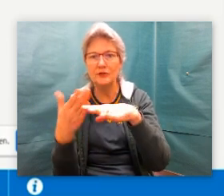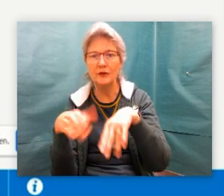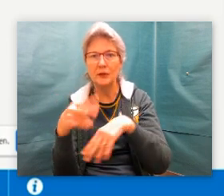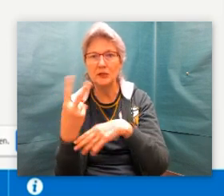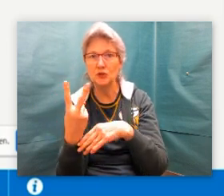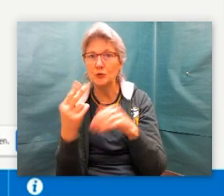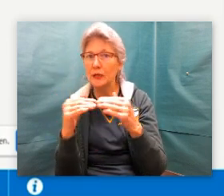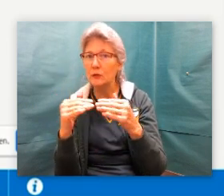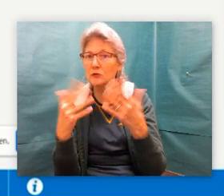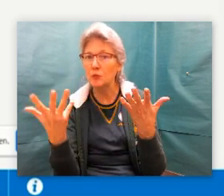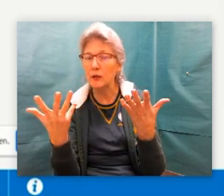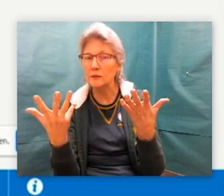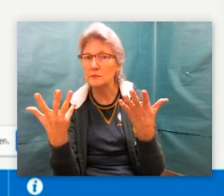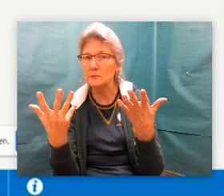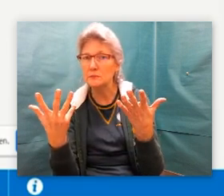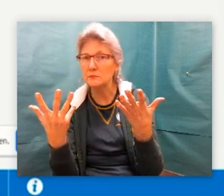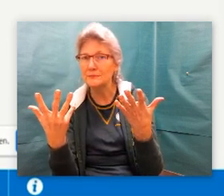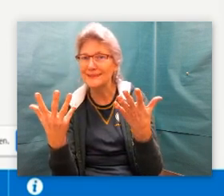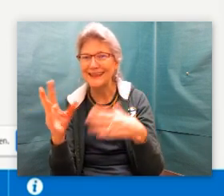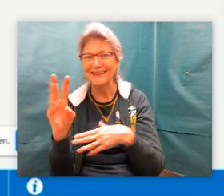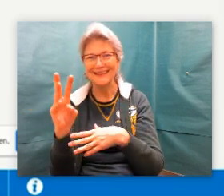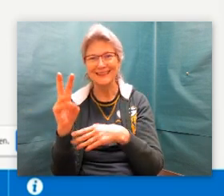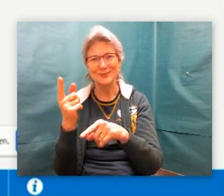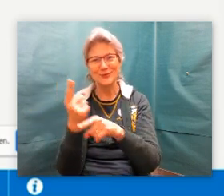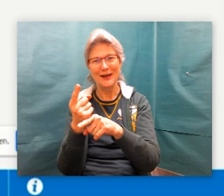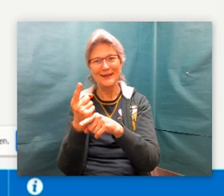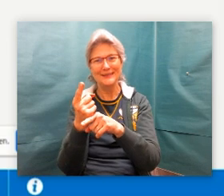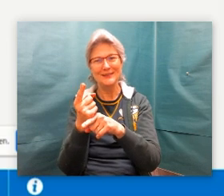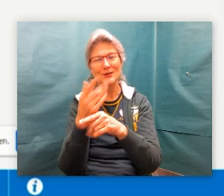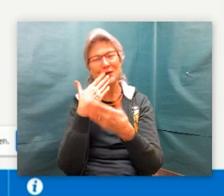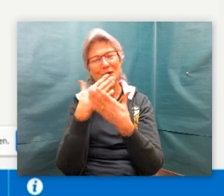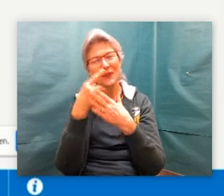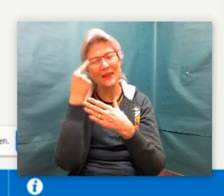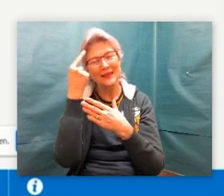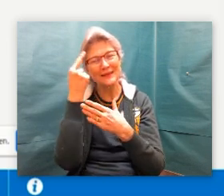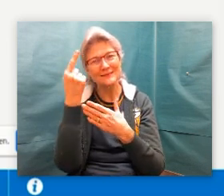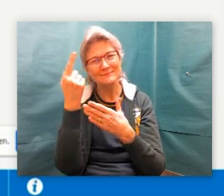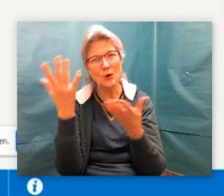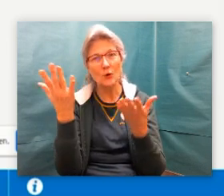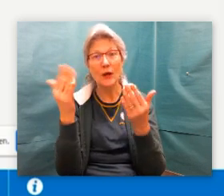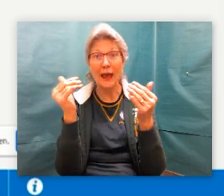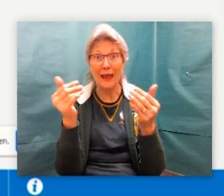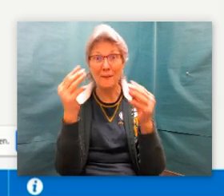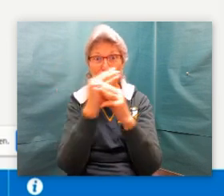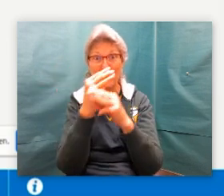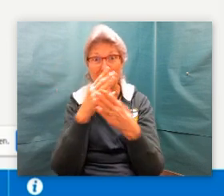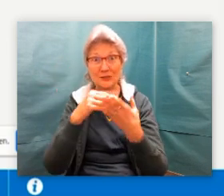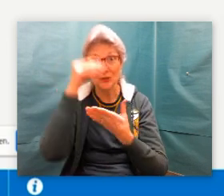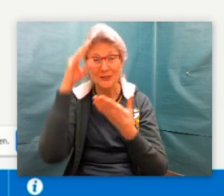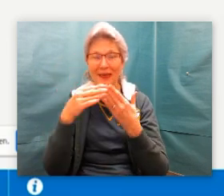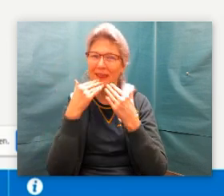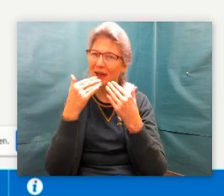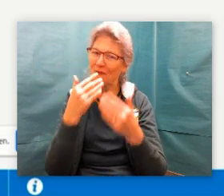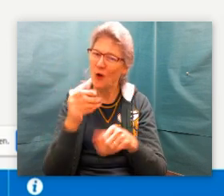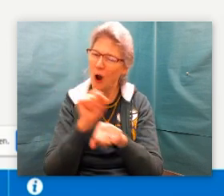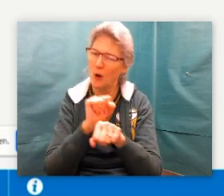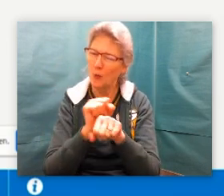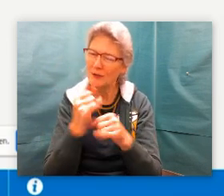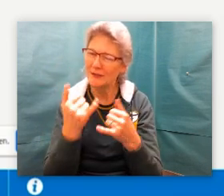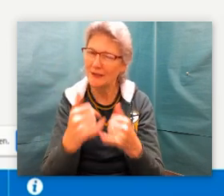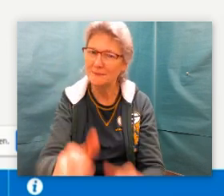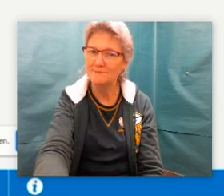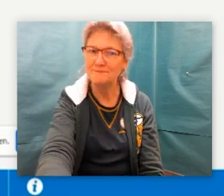12 divided by 2 is 6. Great thinking. All right, mathematicians, thanks for your hard work